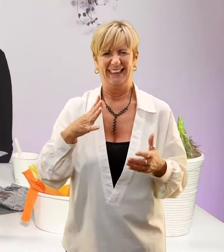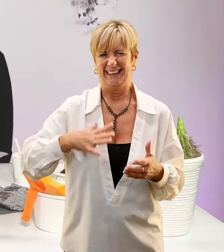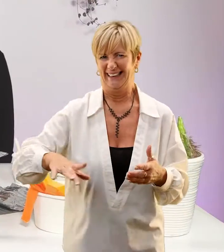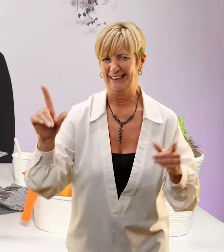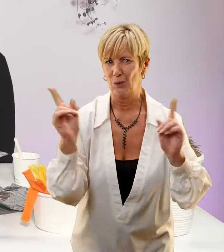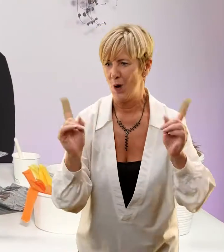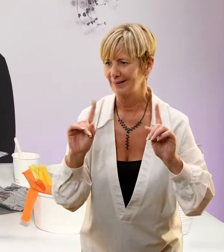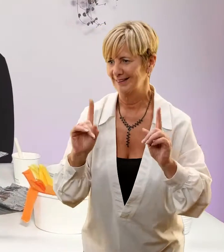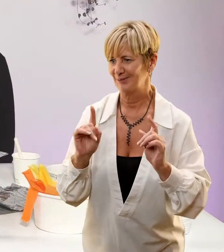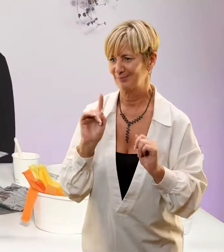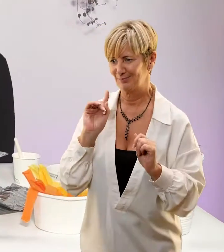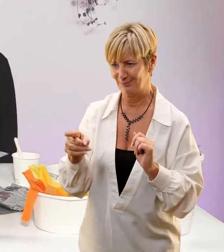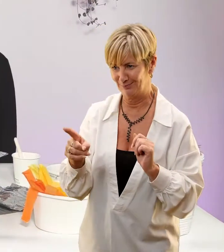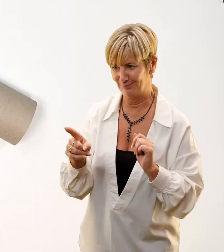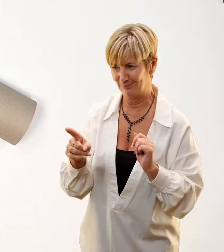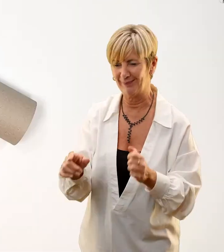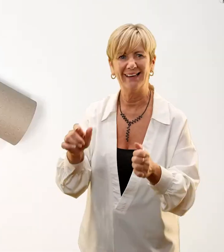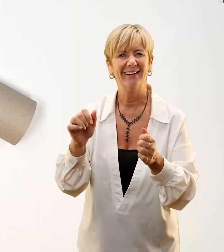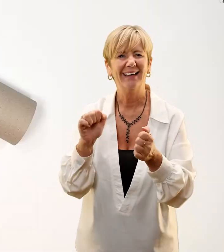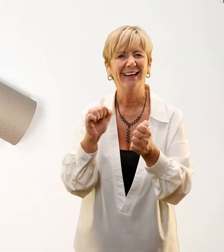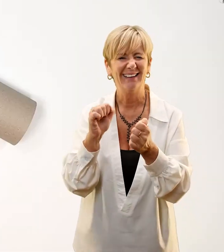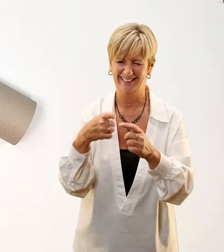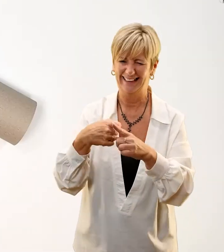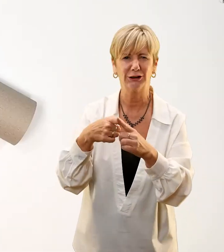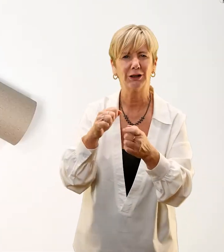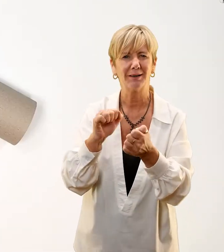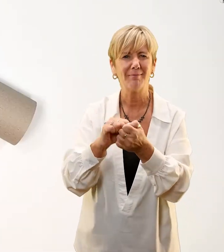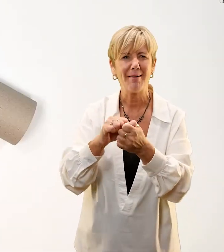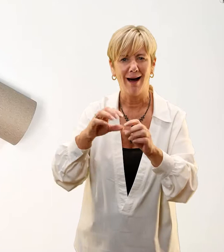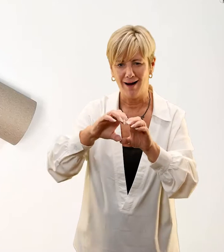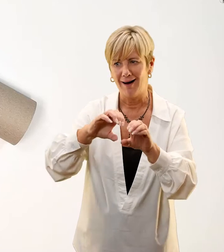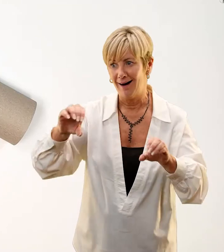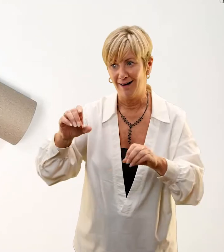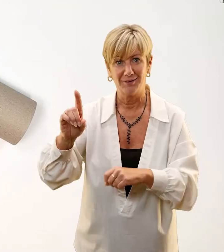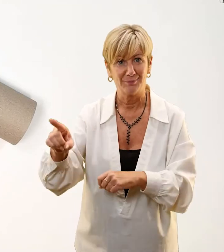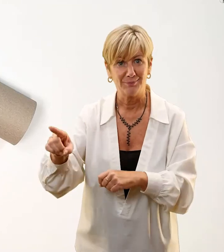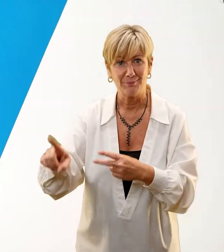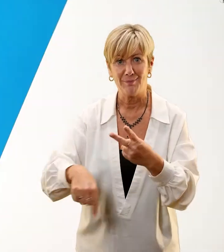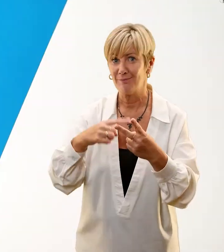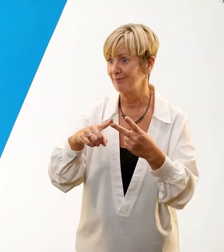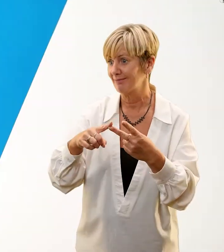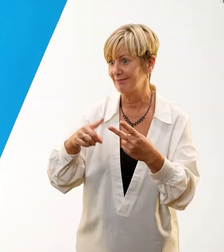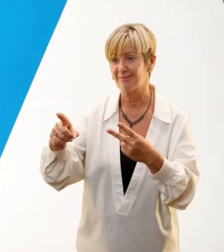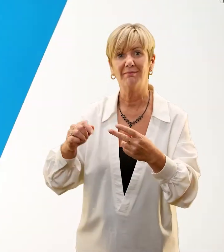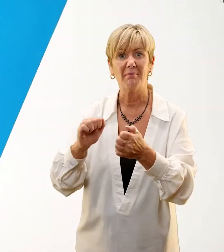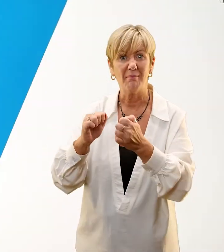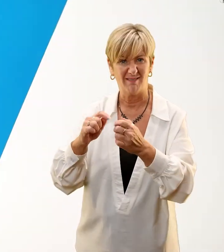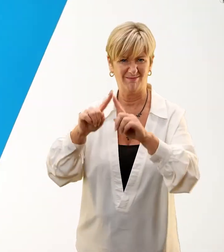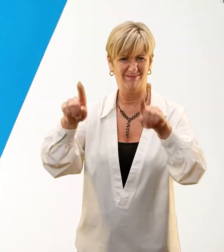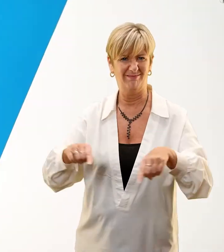To make your roaring rocket, you'll need kitchen roll or a piece of rolled up card, some colourful